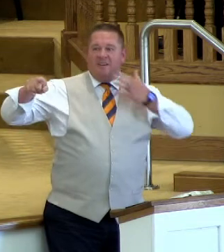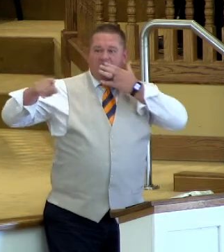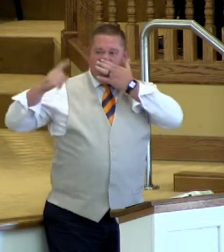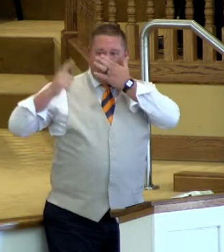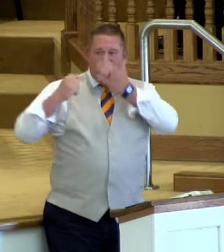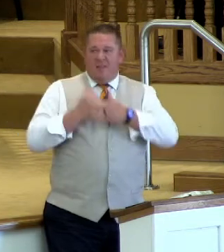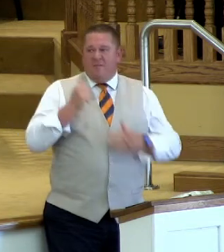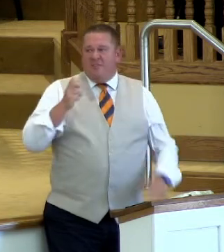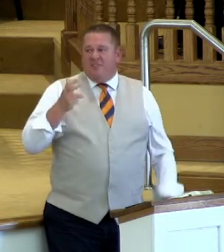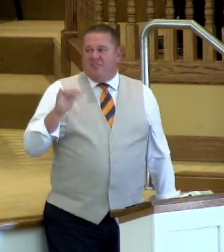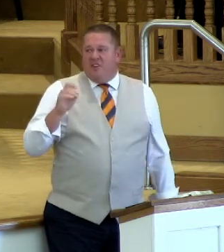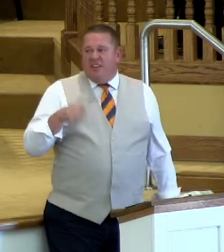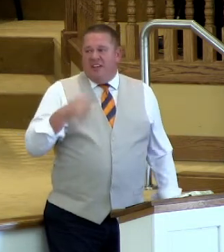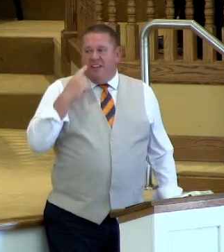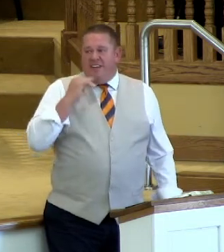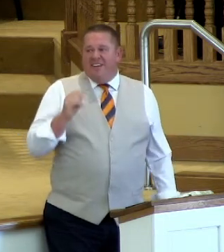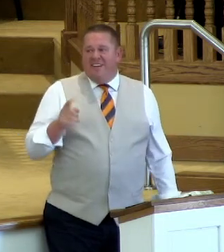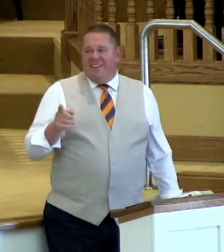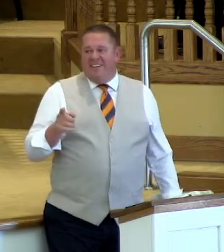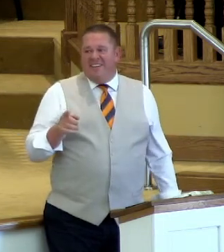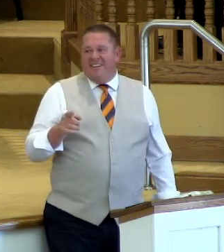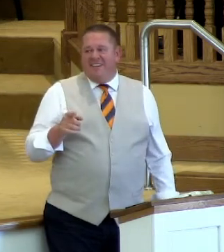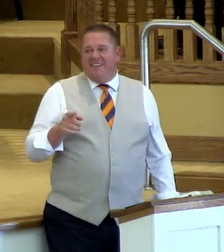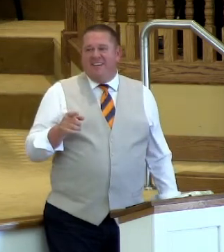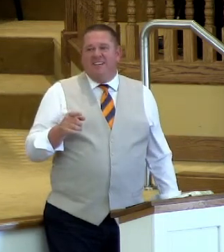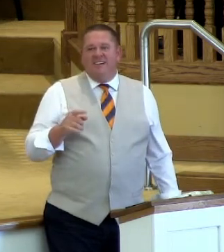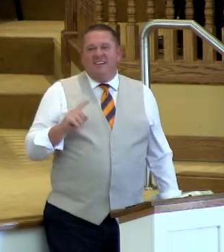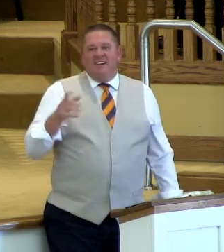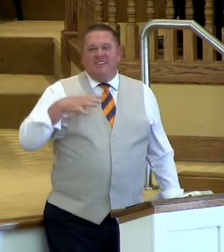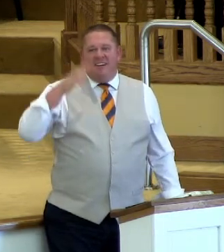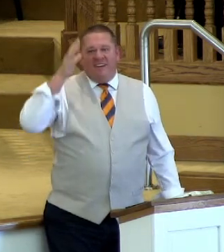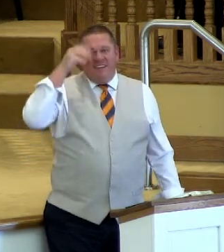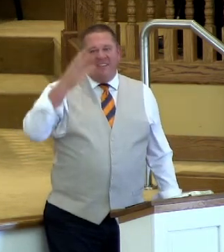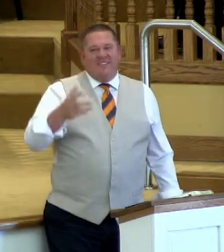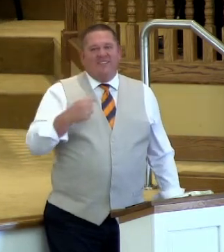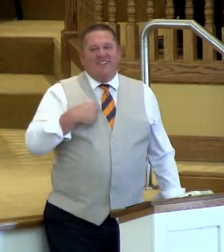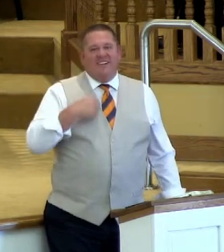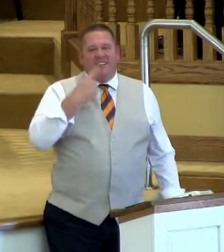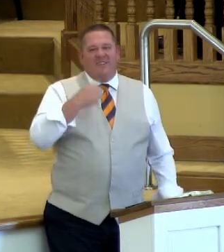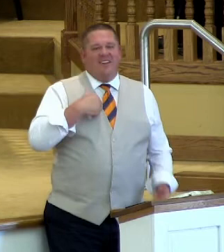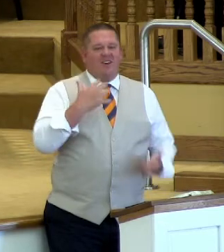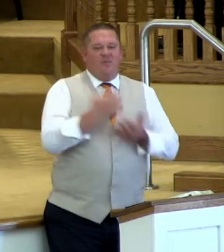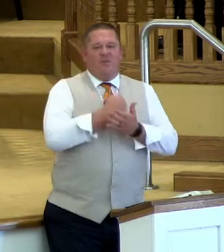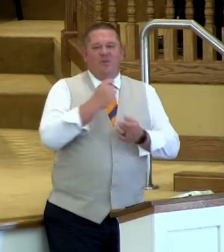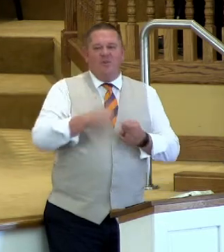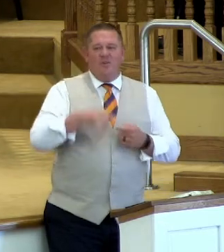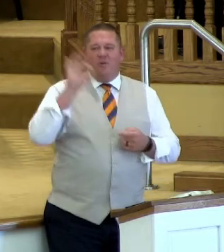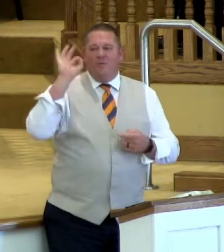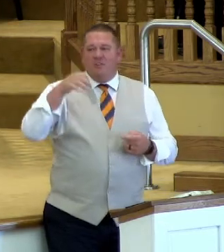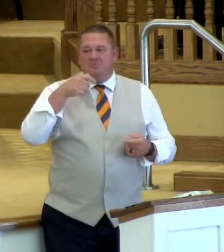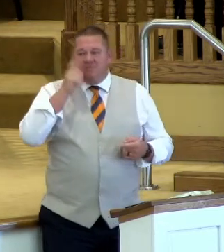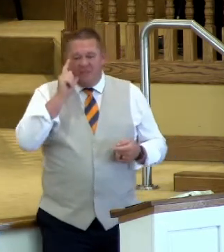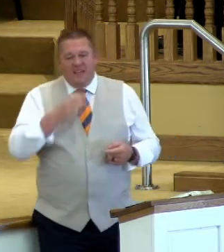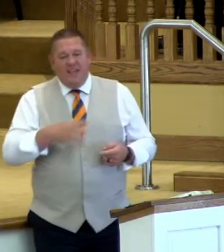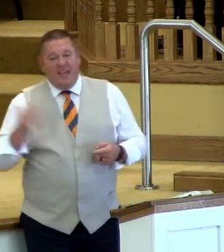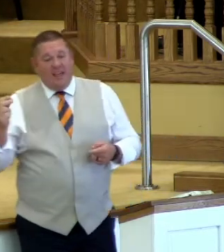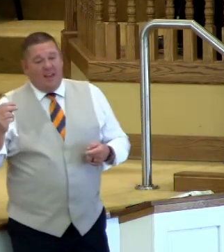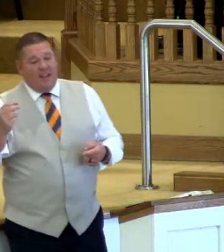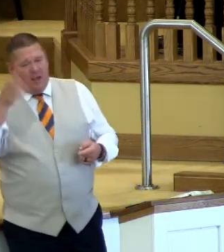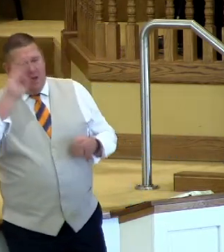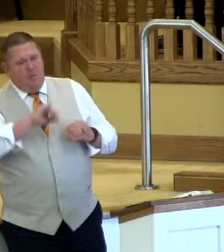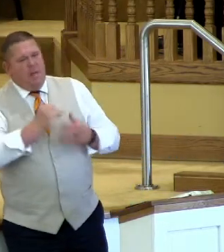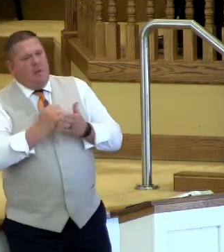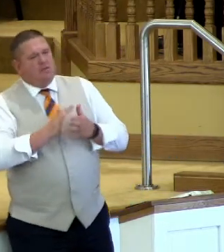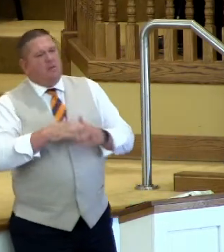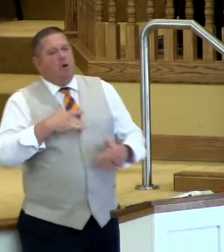If someone could help Brother Charlie, he can't hear it. But my dad told me I have the opportunity to speak a while ago. And God